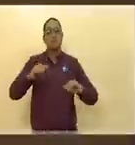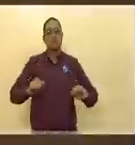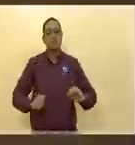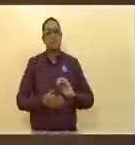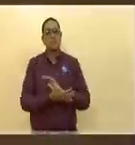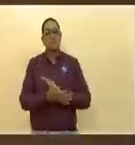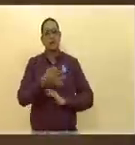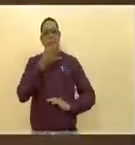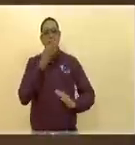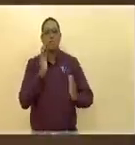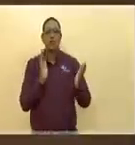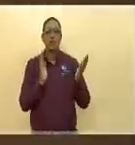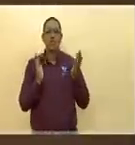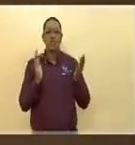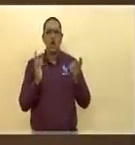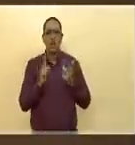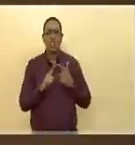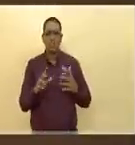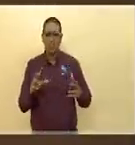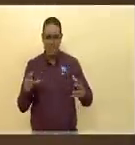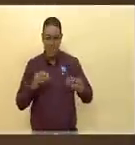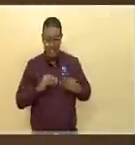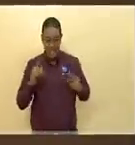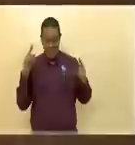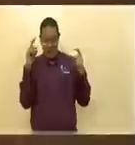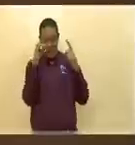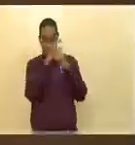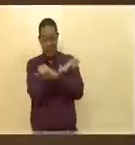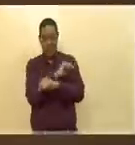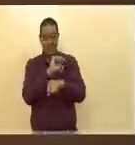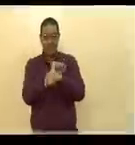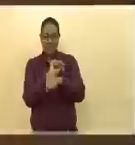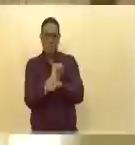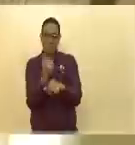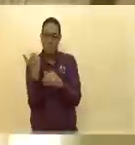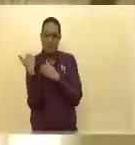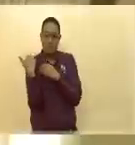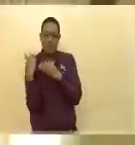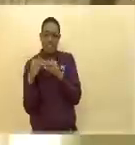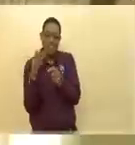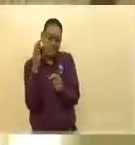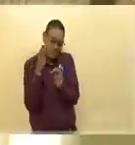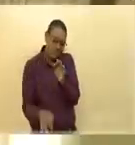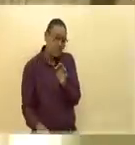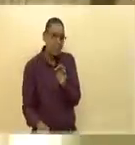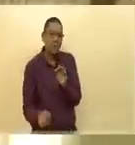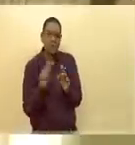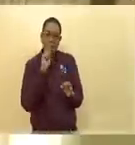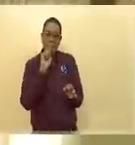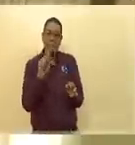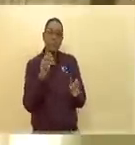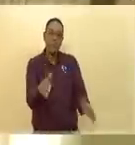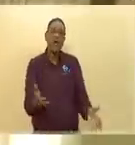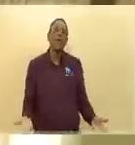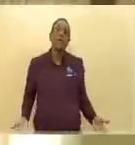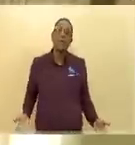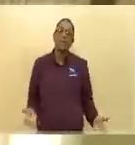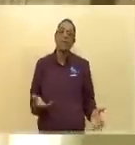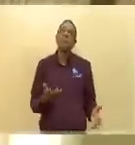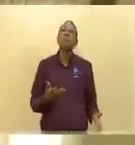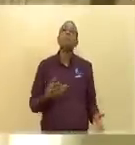to serve and take on complex functions in a simple way. That's what